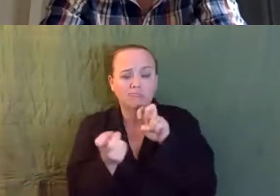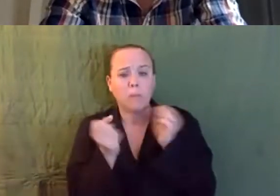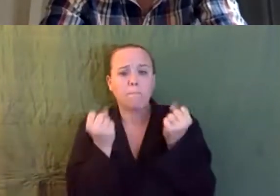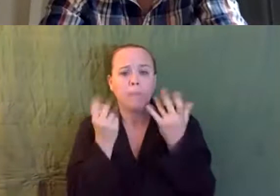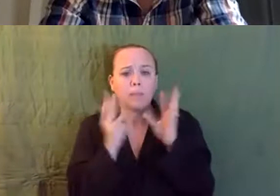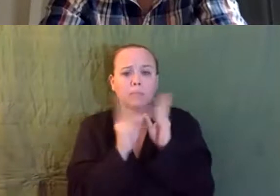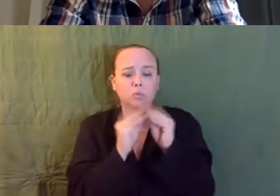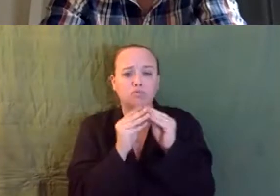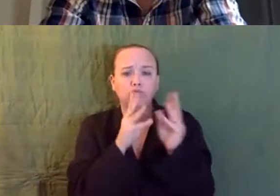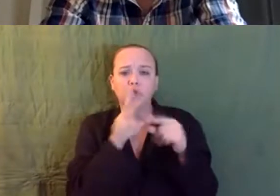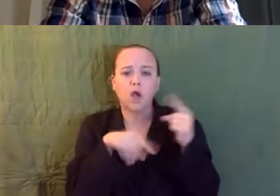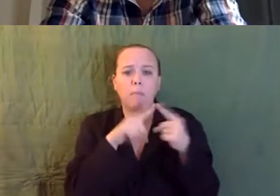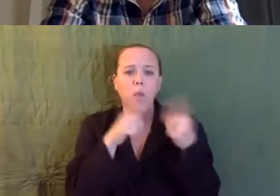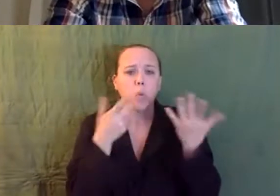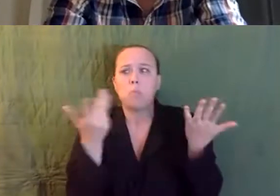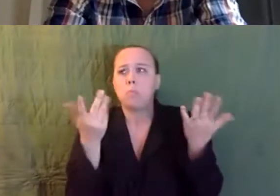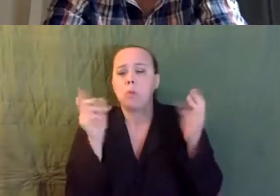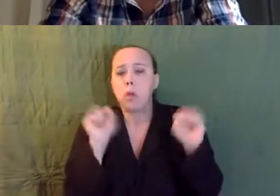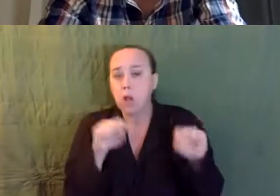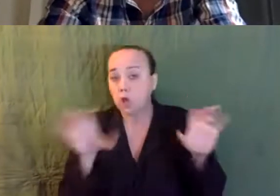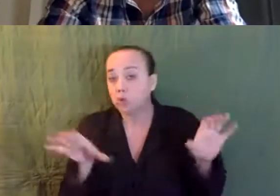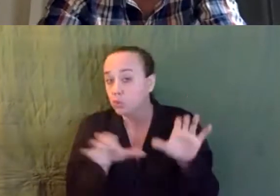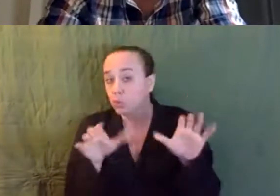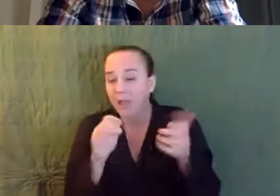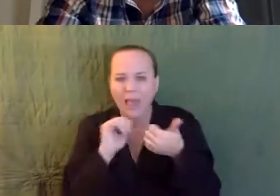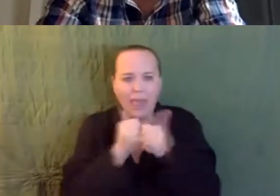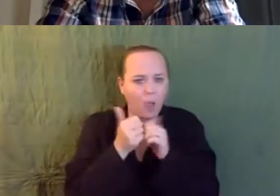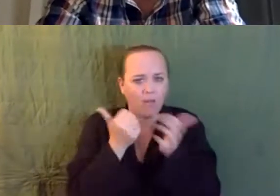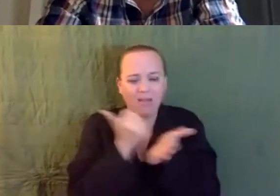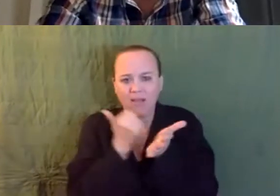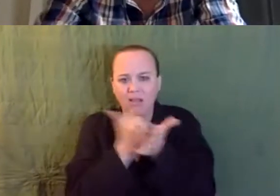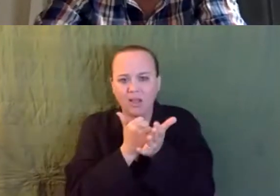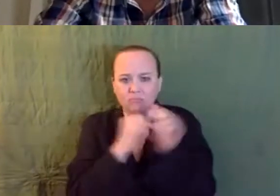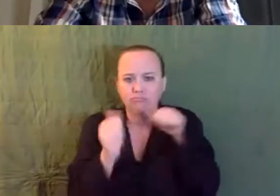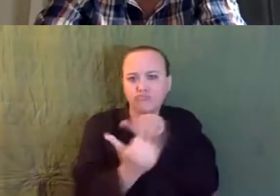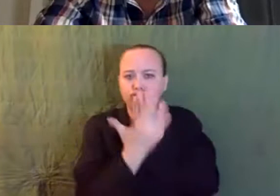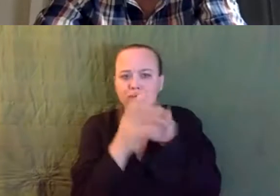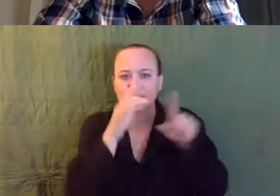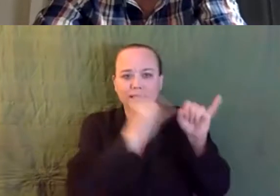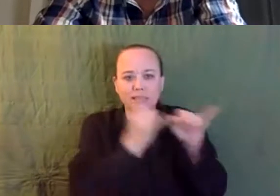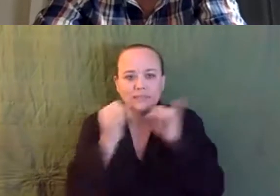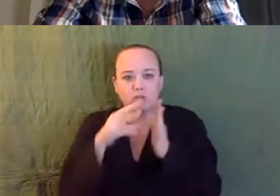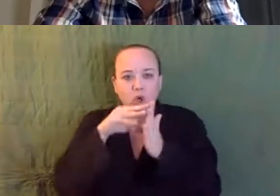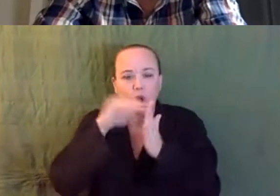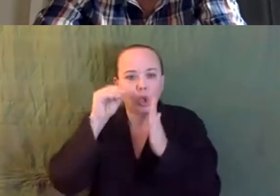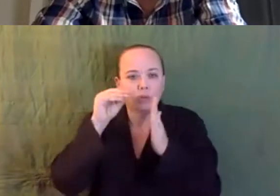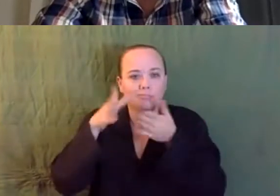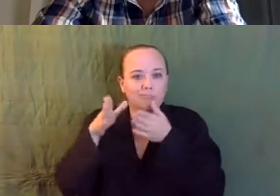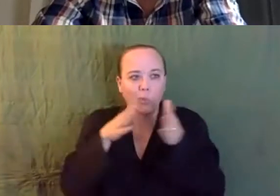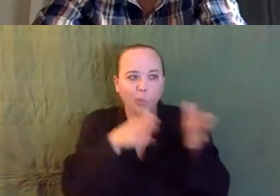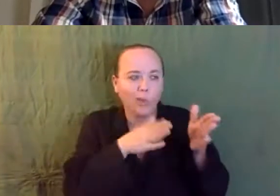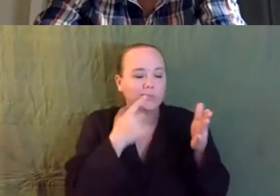we were talking about what we could do for students to address their unique learning styles. And I